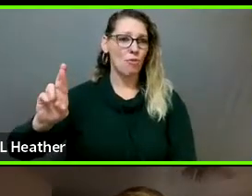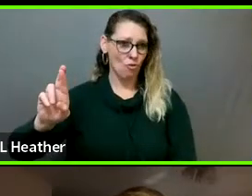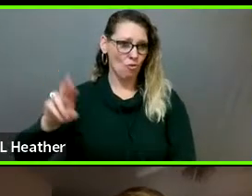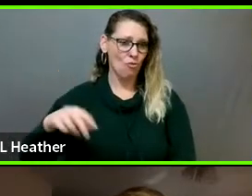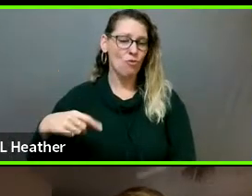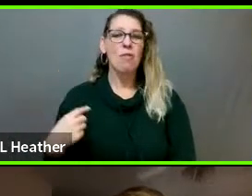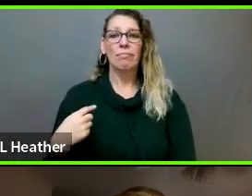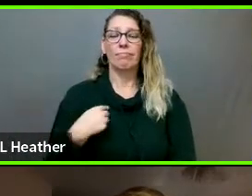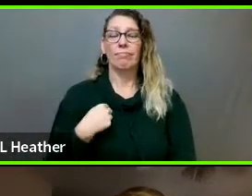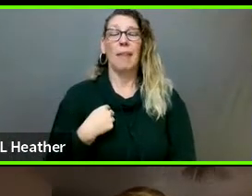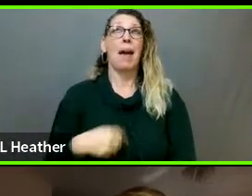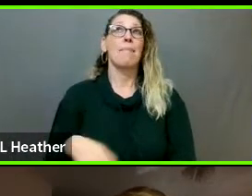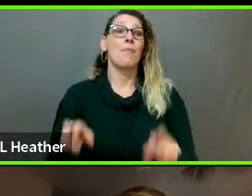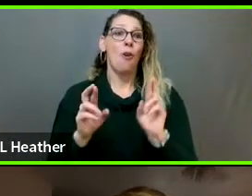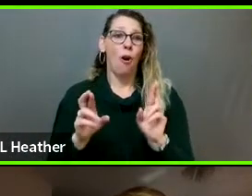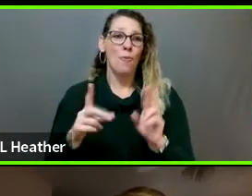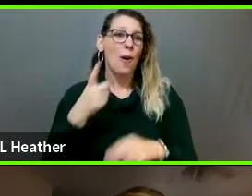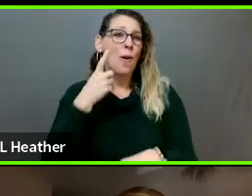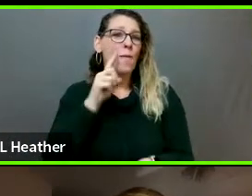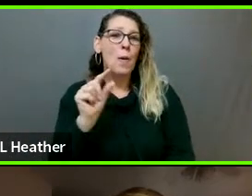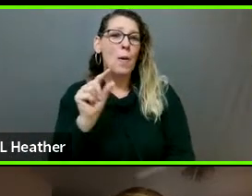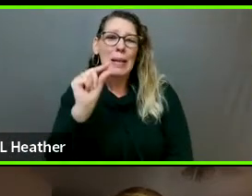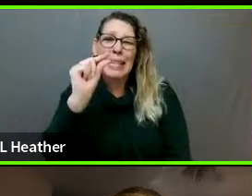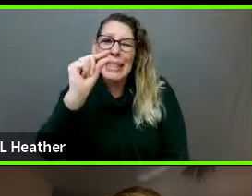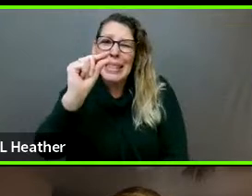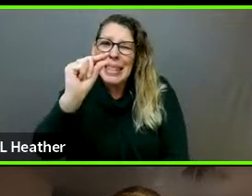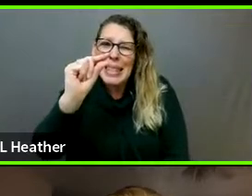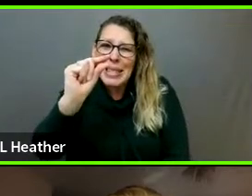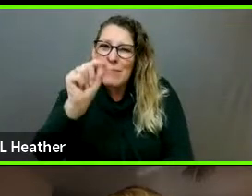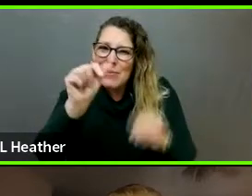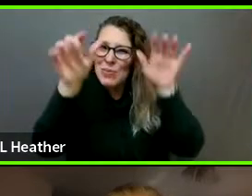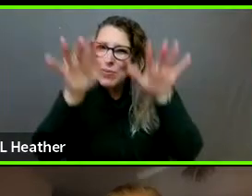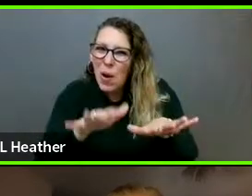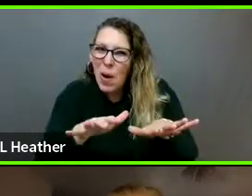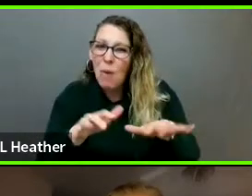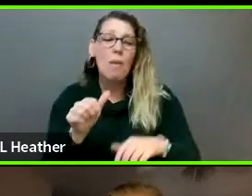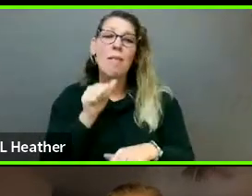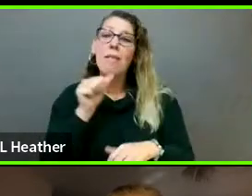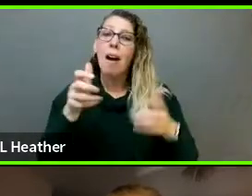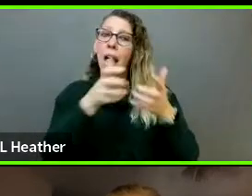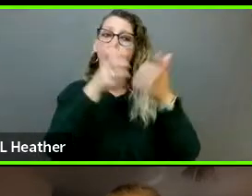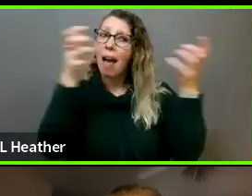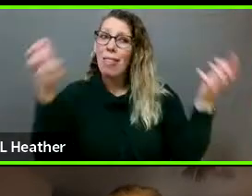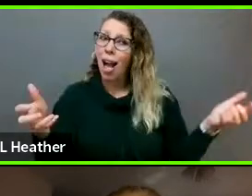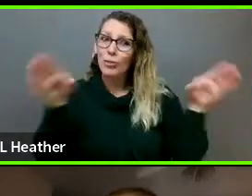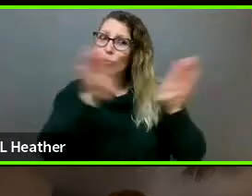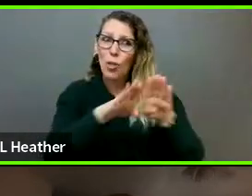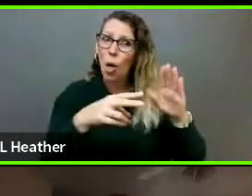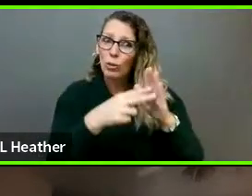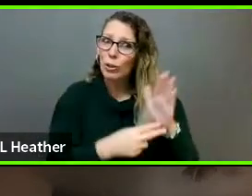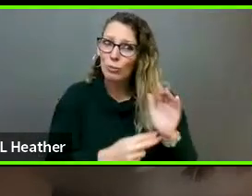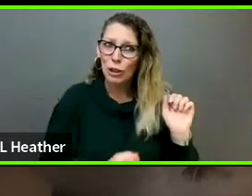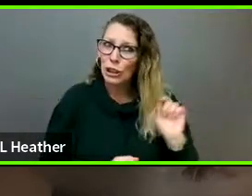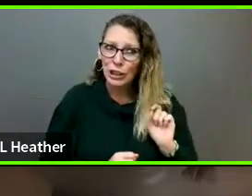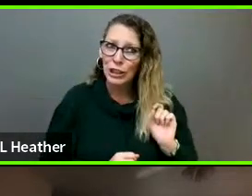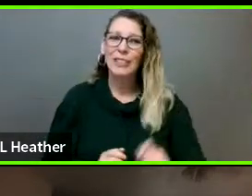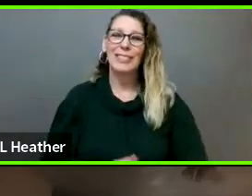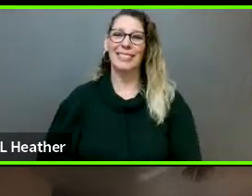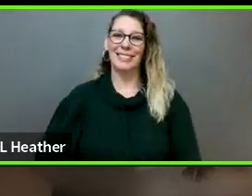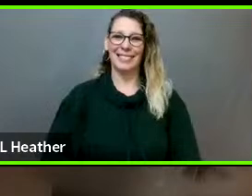and I'm hoping for a tiny bit of snow, not enough to close down the bridge.